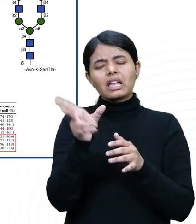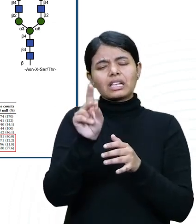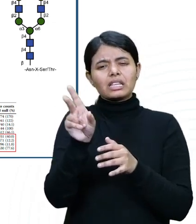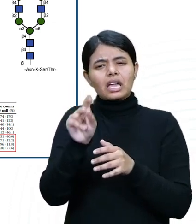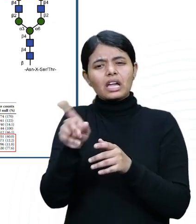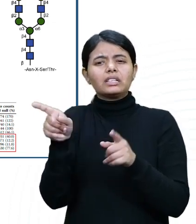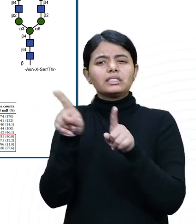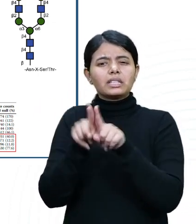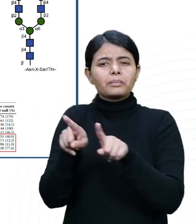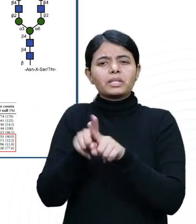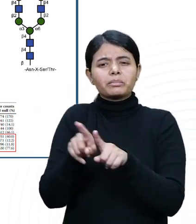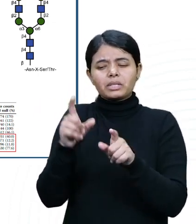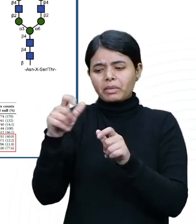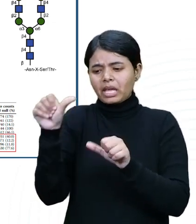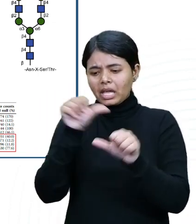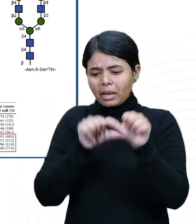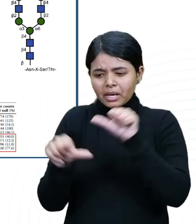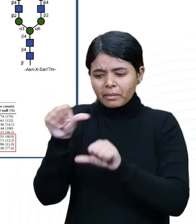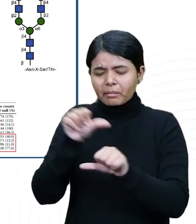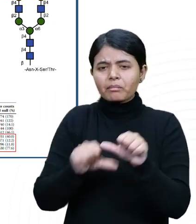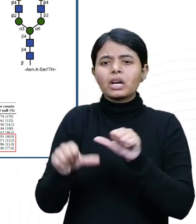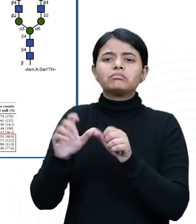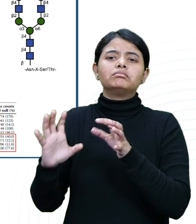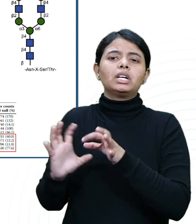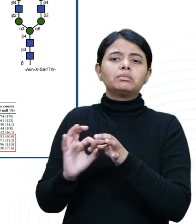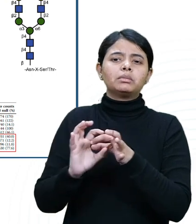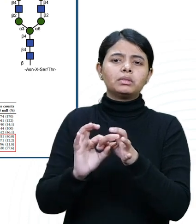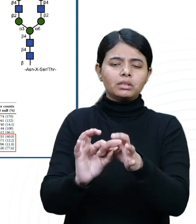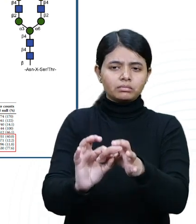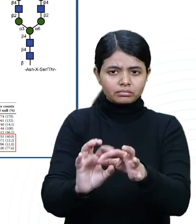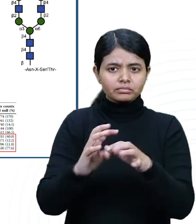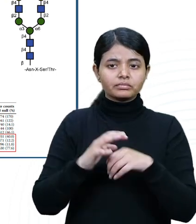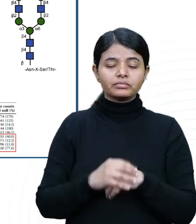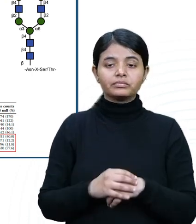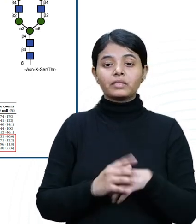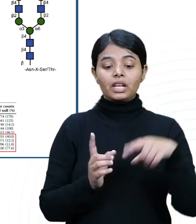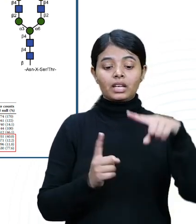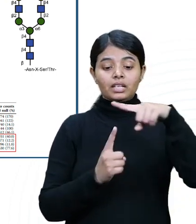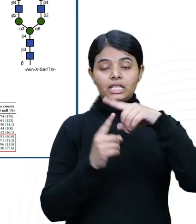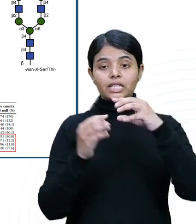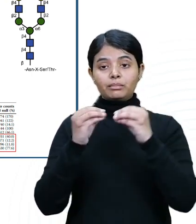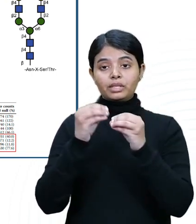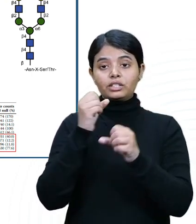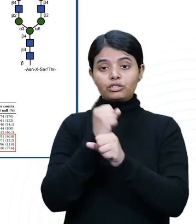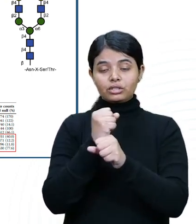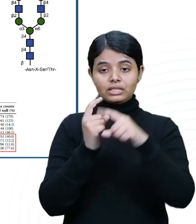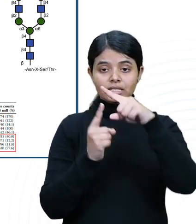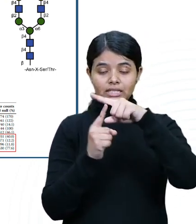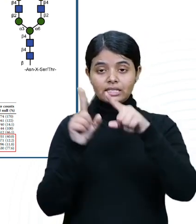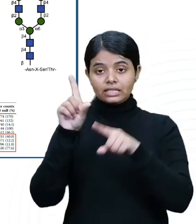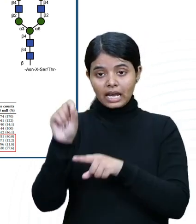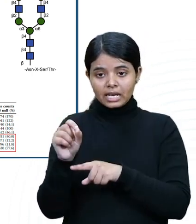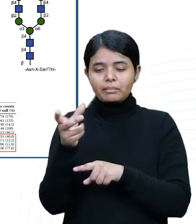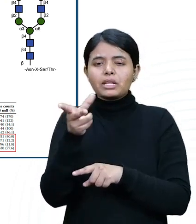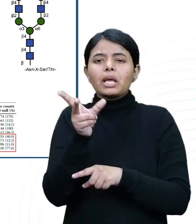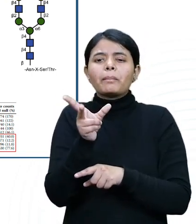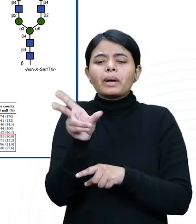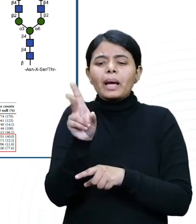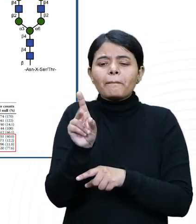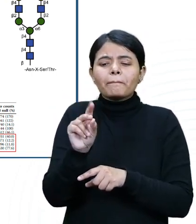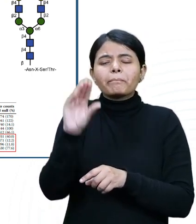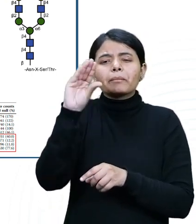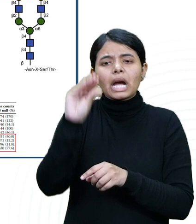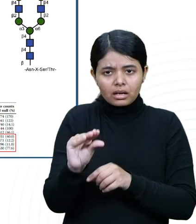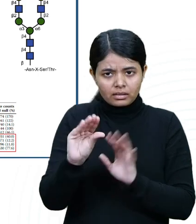position, and then these branches can be further, these arms can be further branched